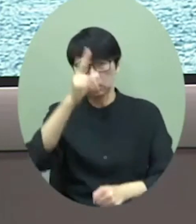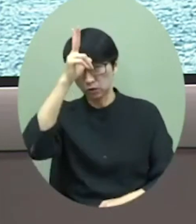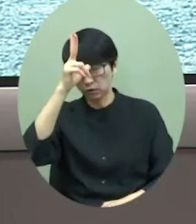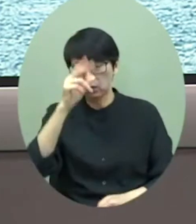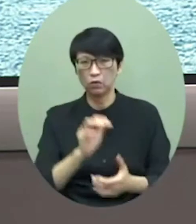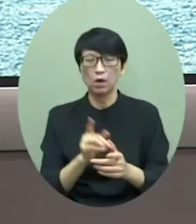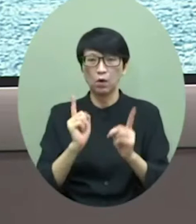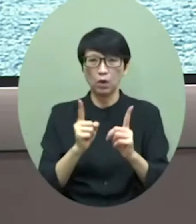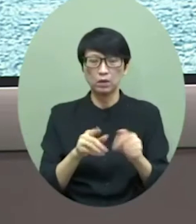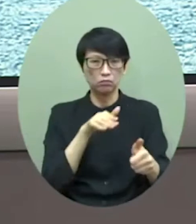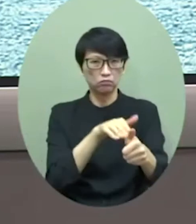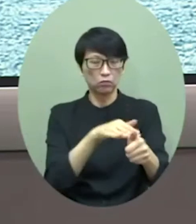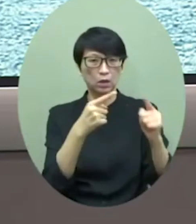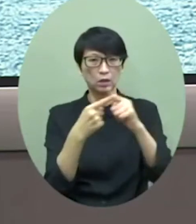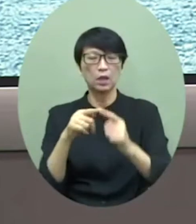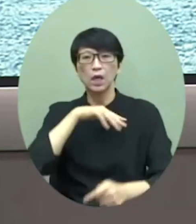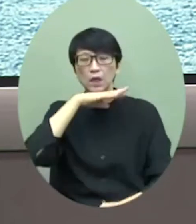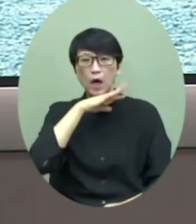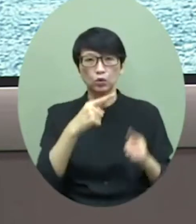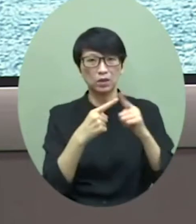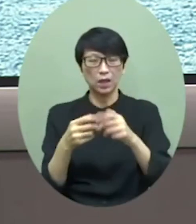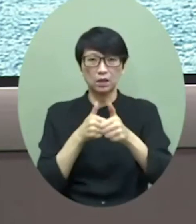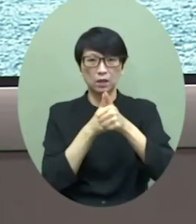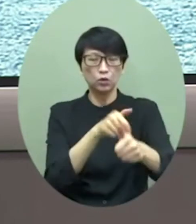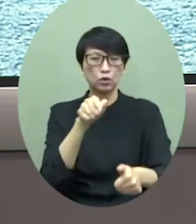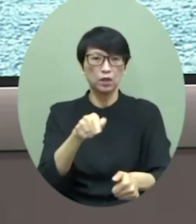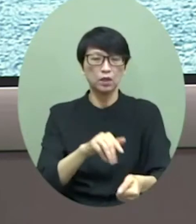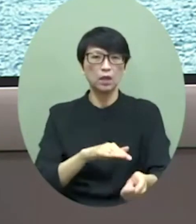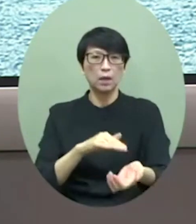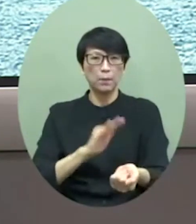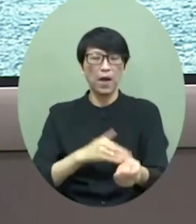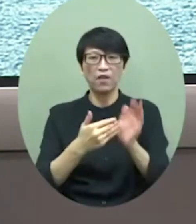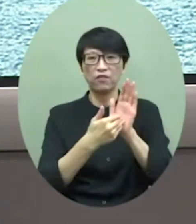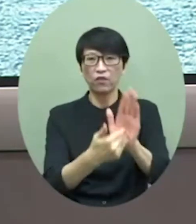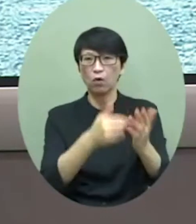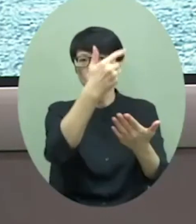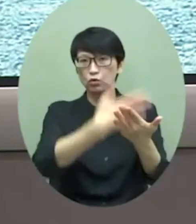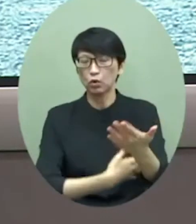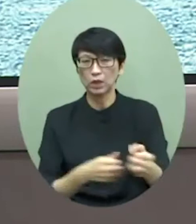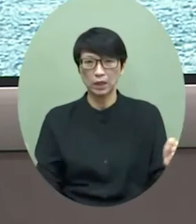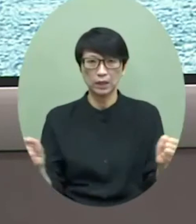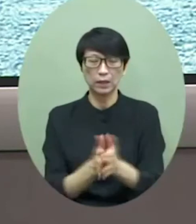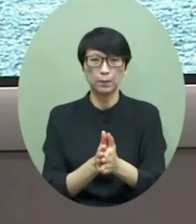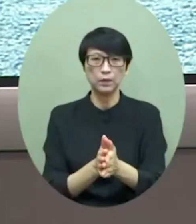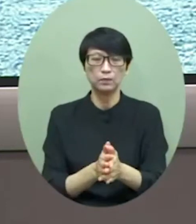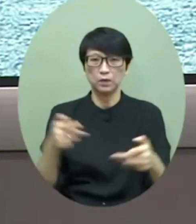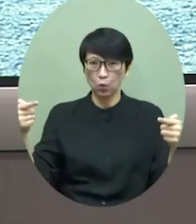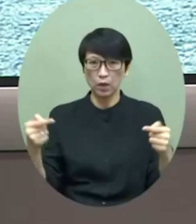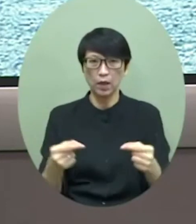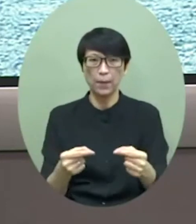Many experts have given advice to various governments and peoples. That is, if we are